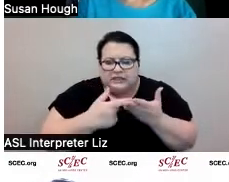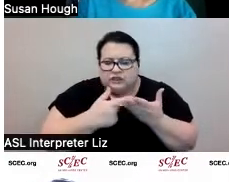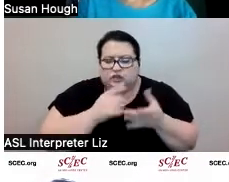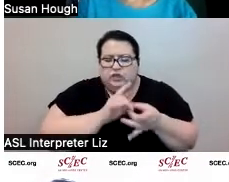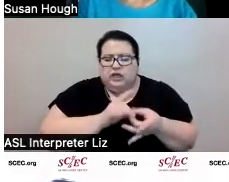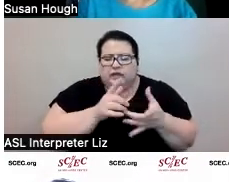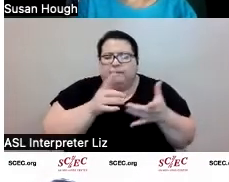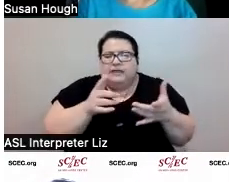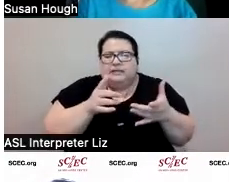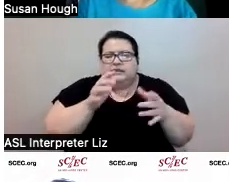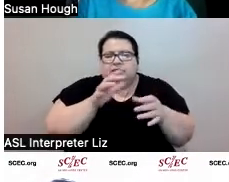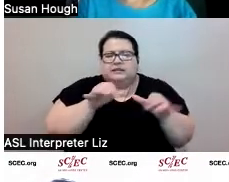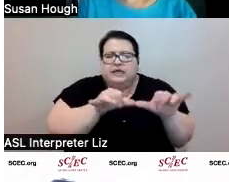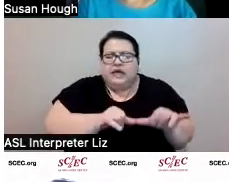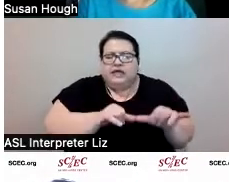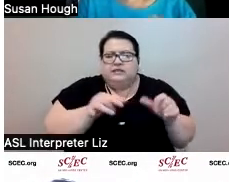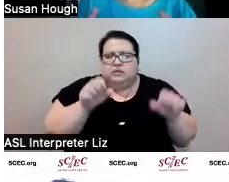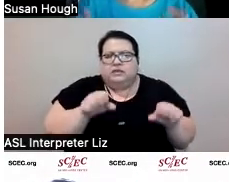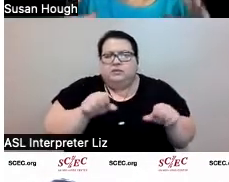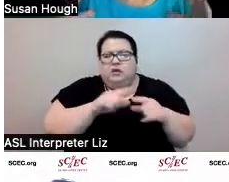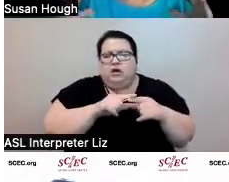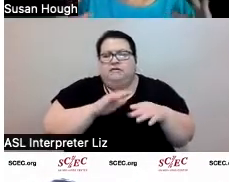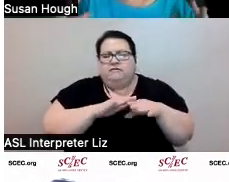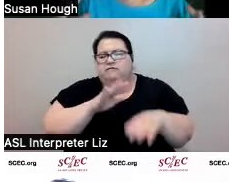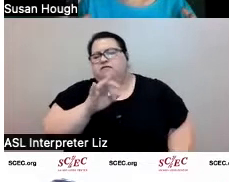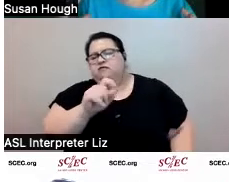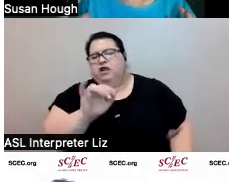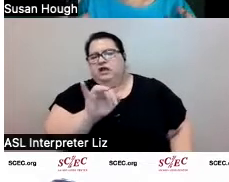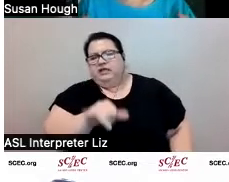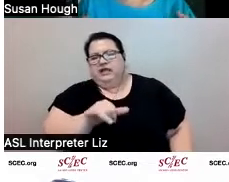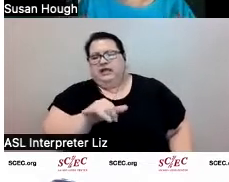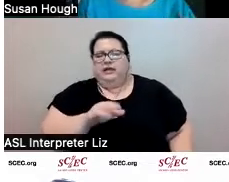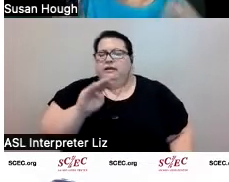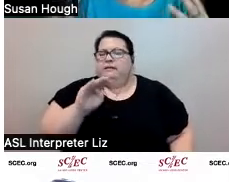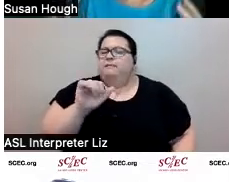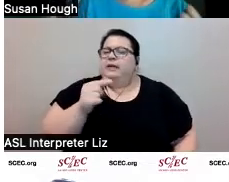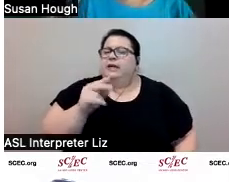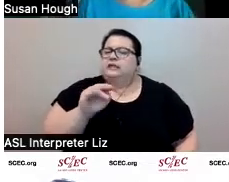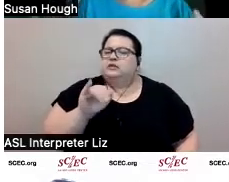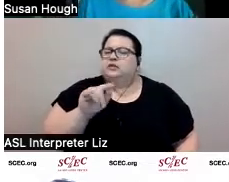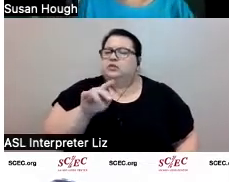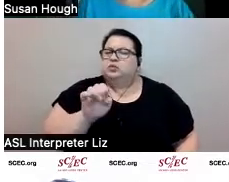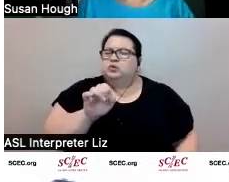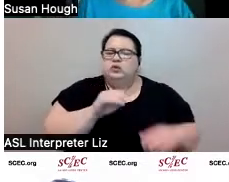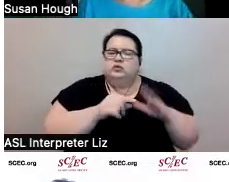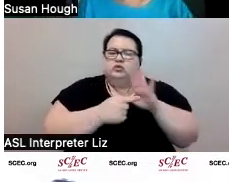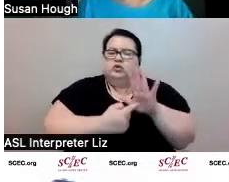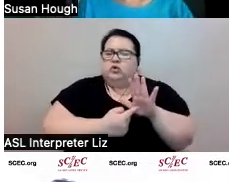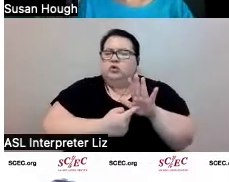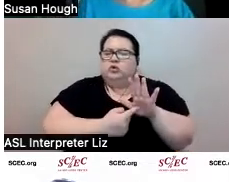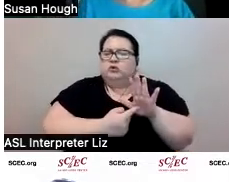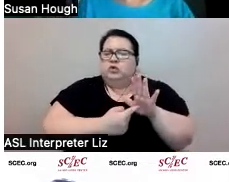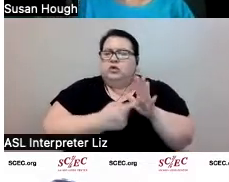an earthquake that was possible on faults like this. So fundamentally, magnitude reflects the size of the fault that moved